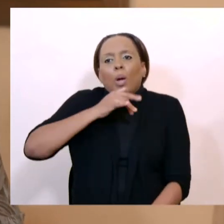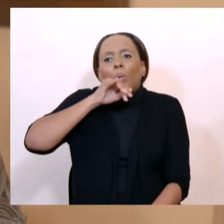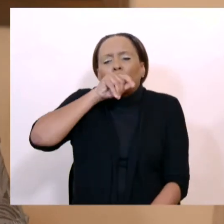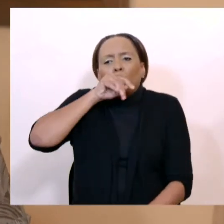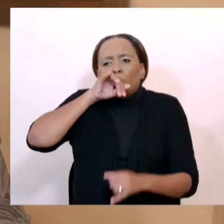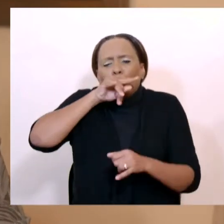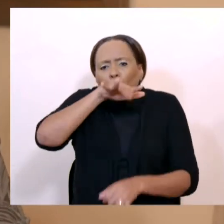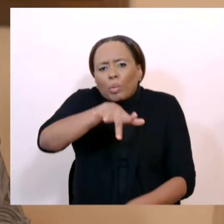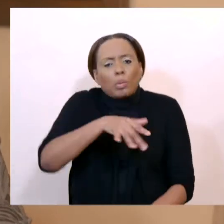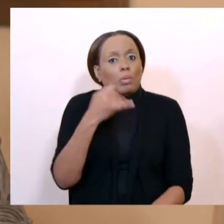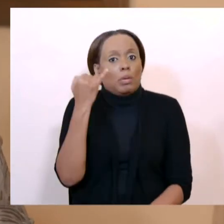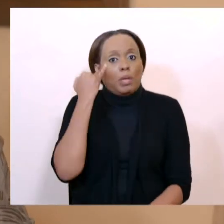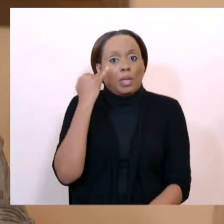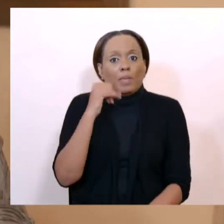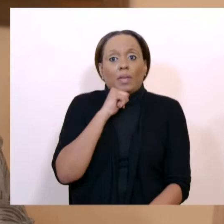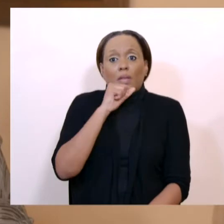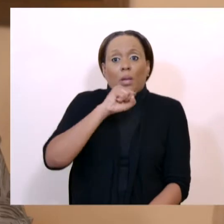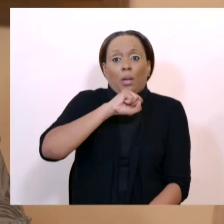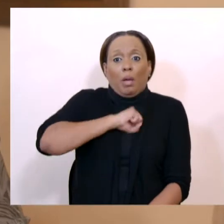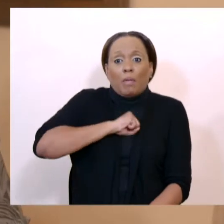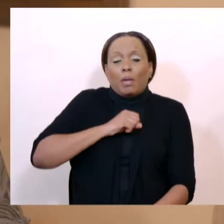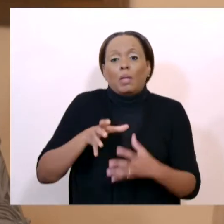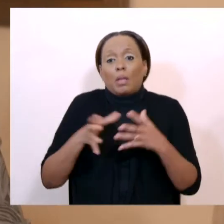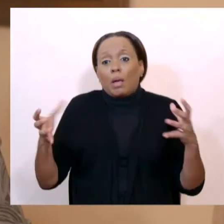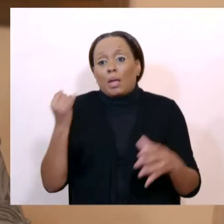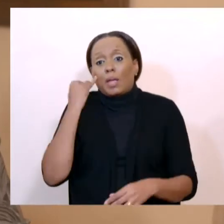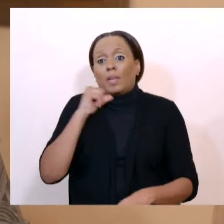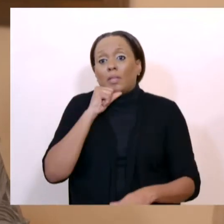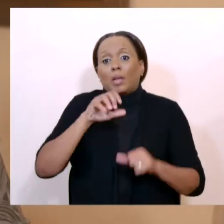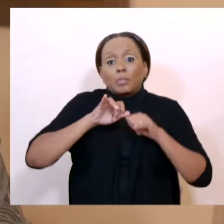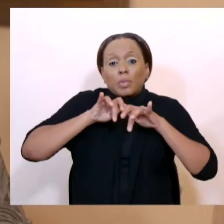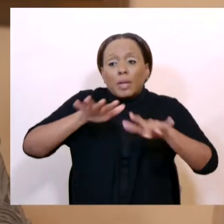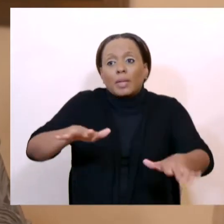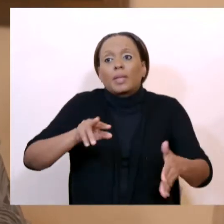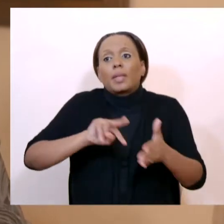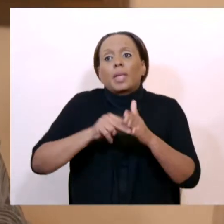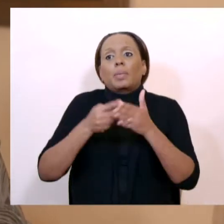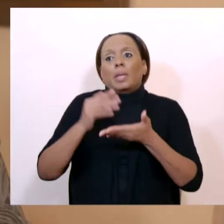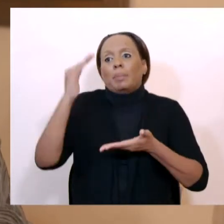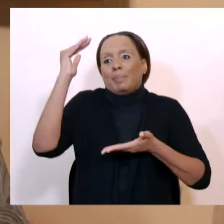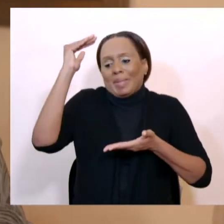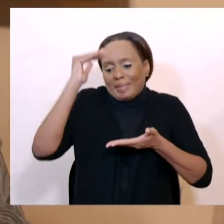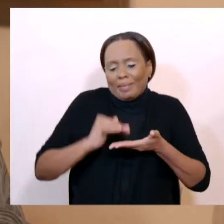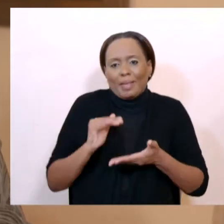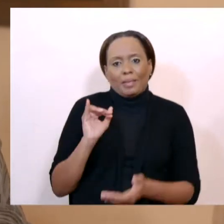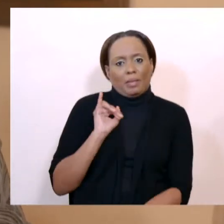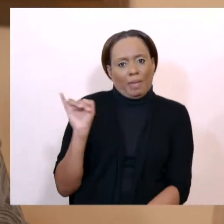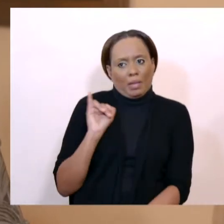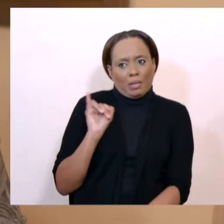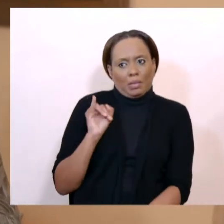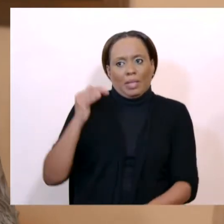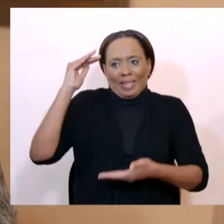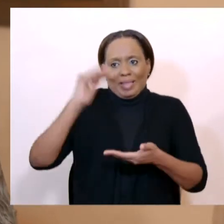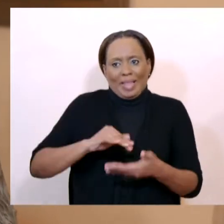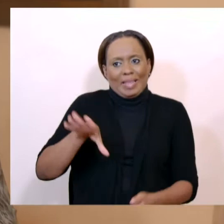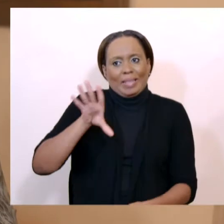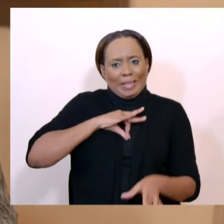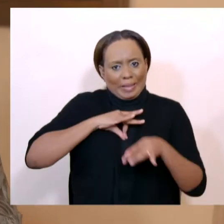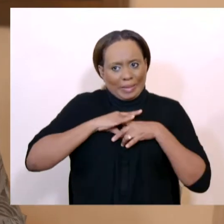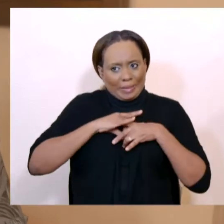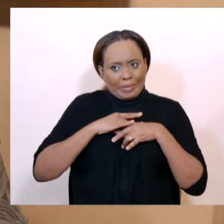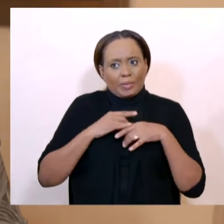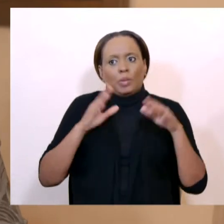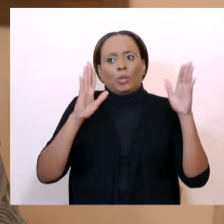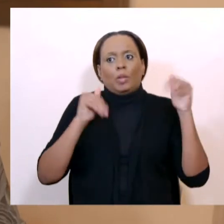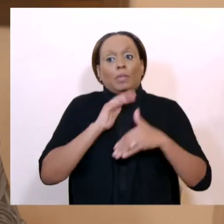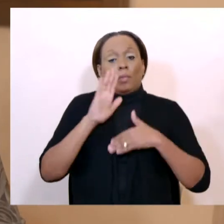simple way, if they're not coughing as much and they're not spreading as much, they will be less infectious. So hopefully, all the people